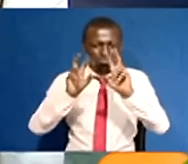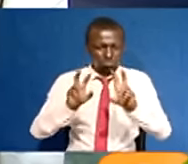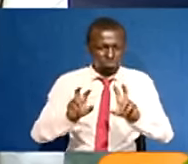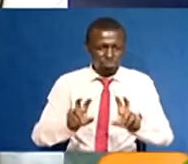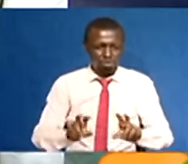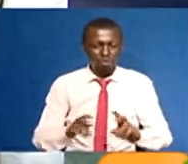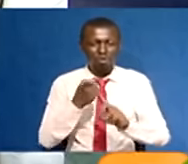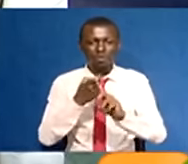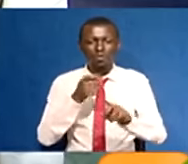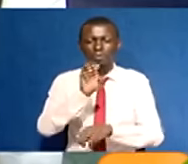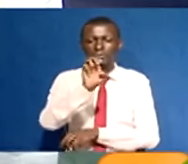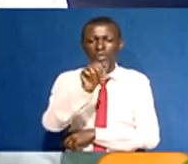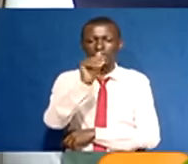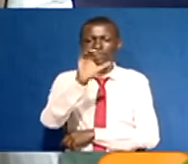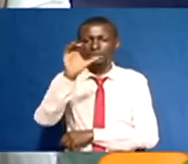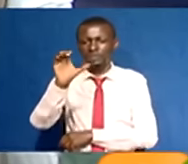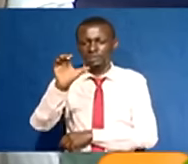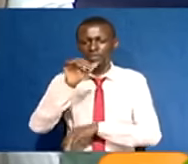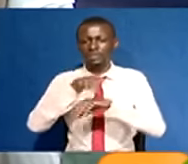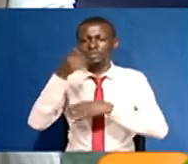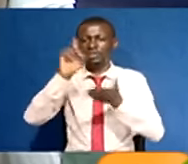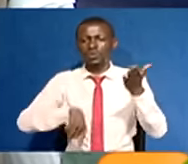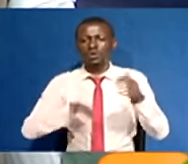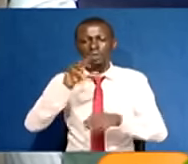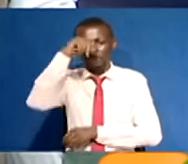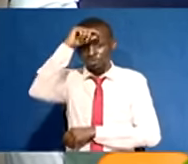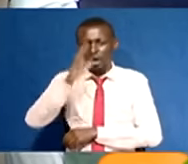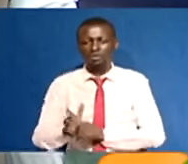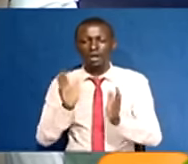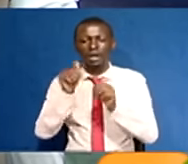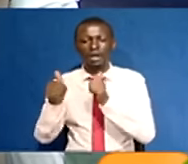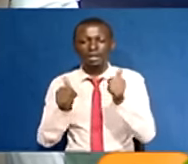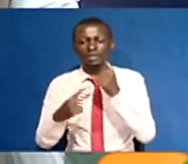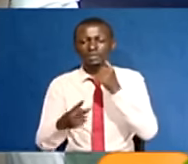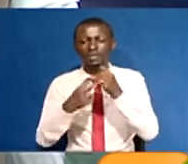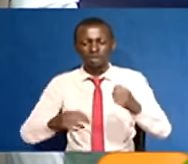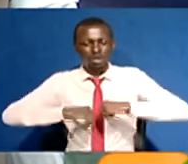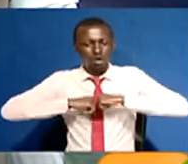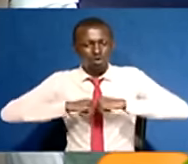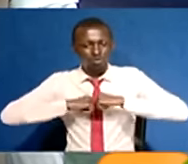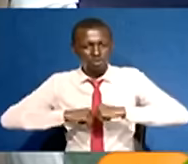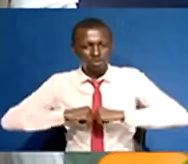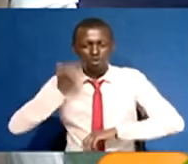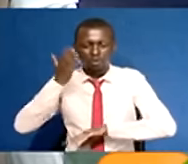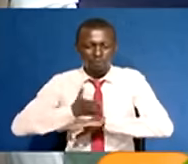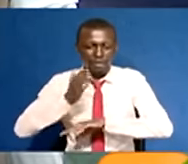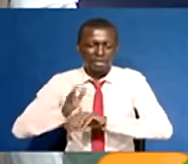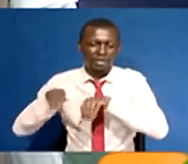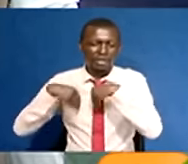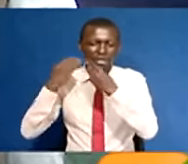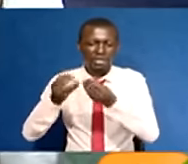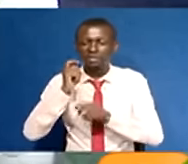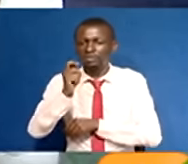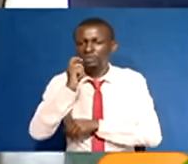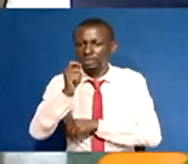out by EACC found that Wa Iria and seven other officials fraudulently awarded tenders